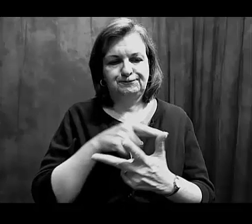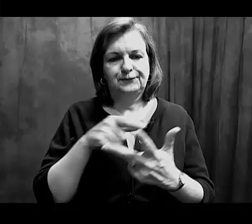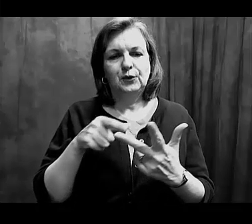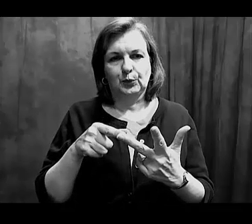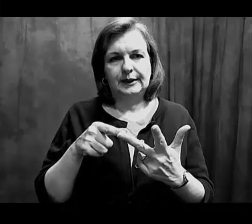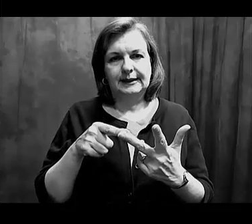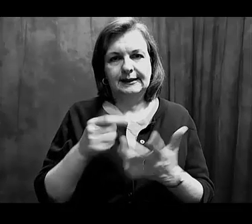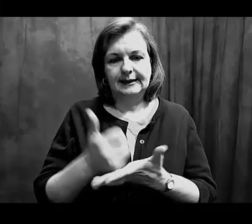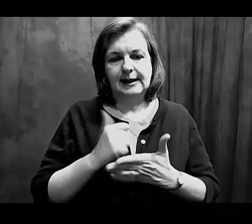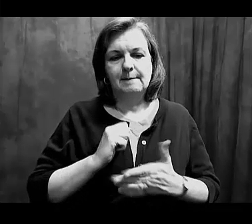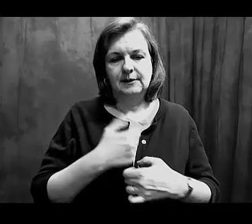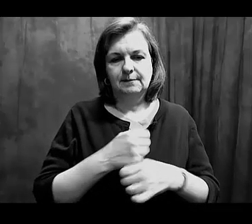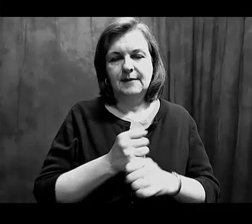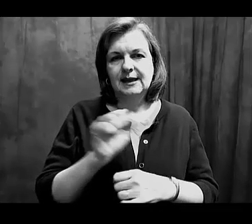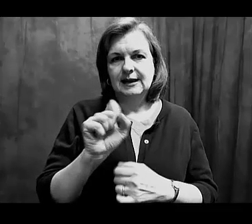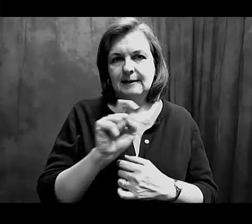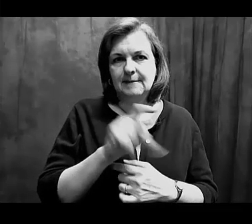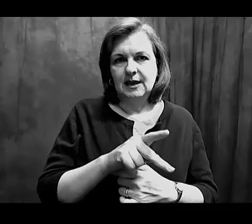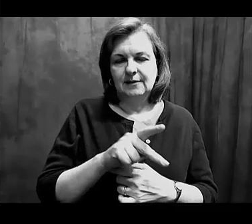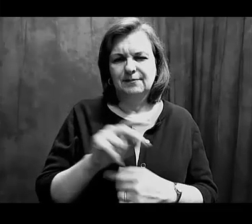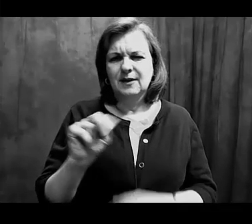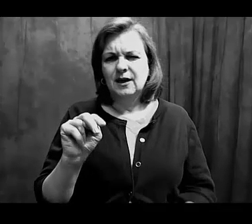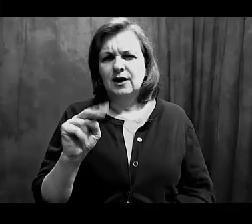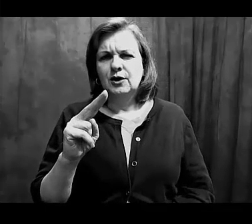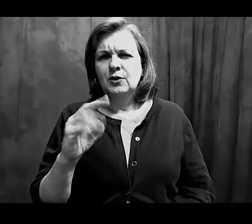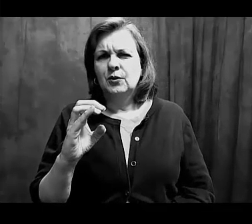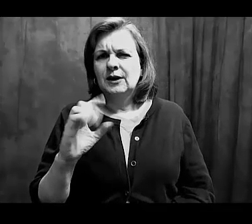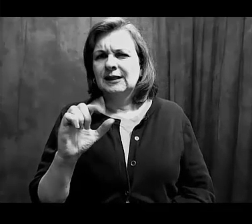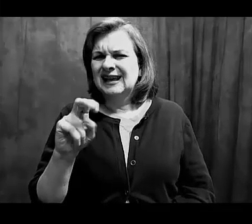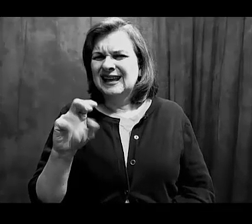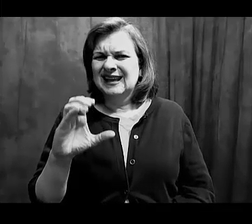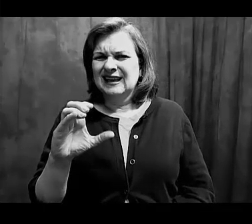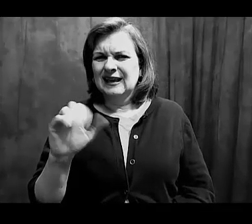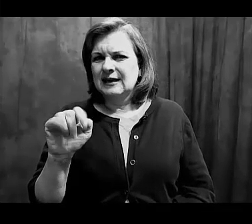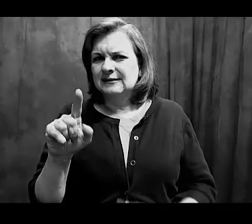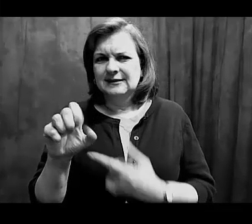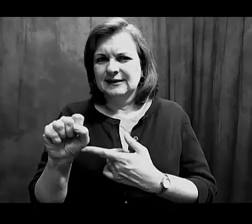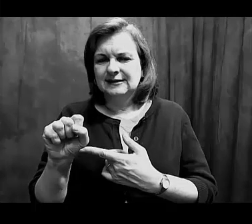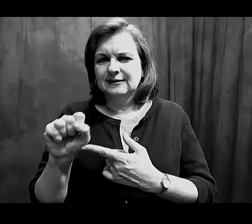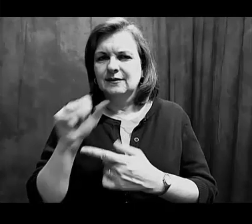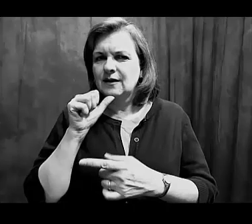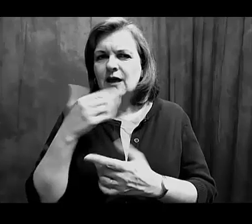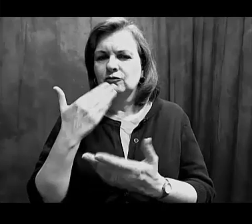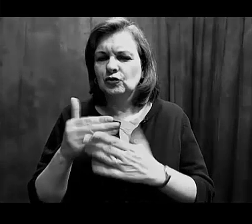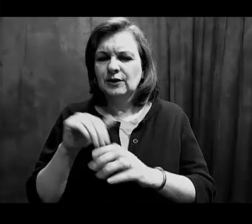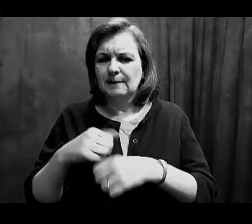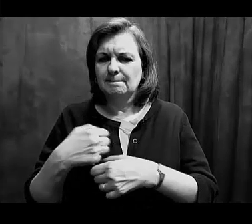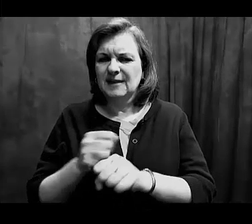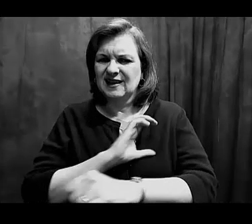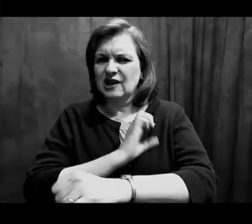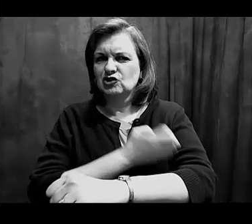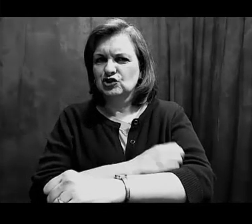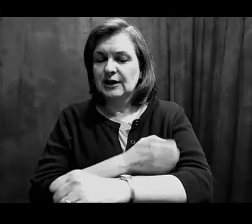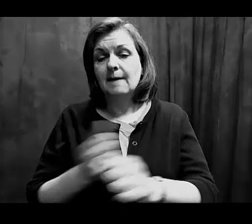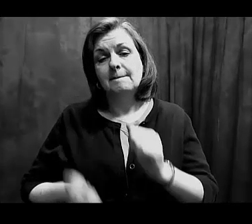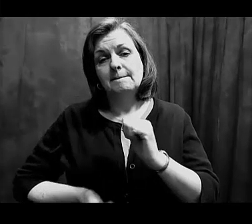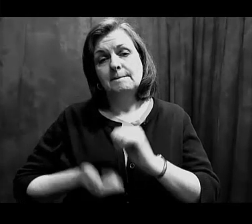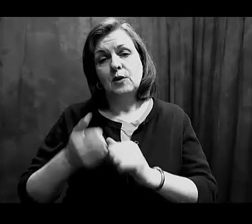fats. Okay, these are really good sources for making ATP. Nucleic acids are not as